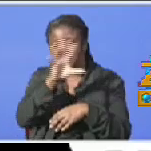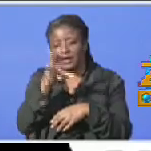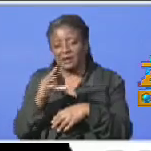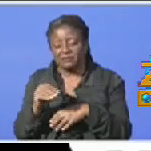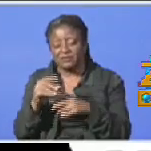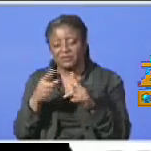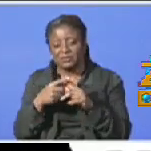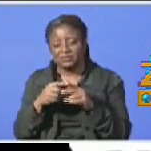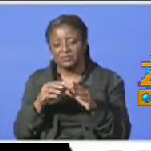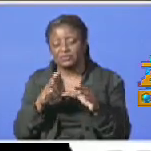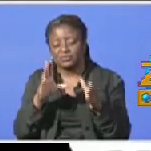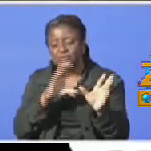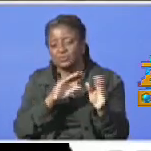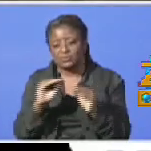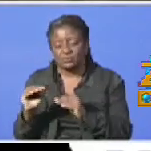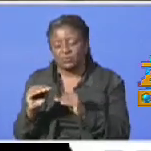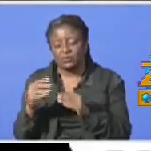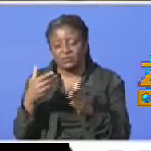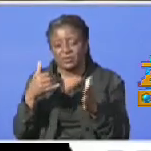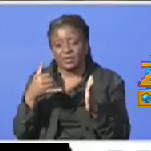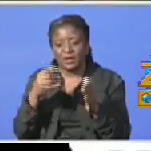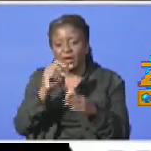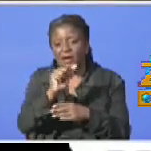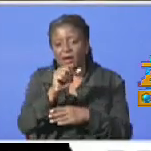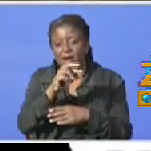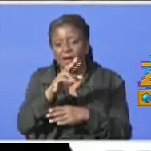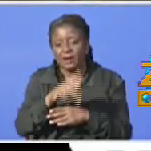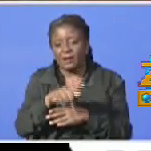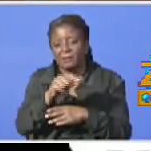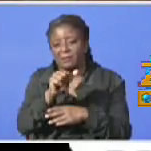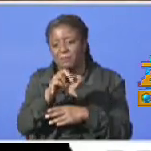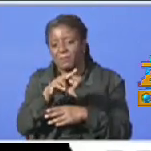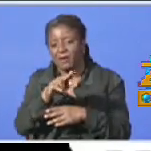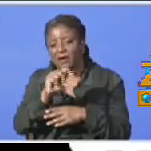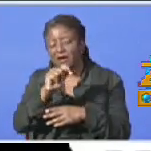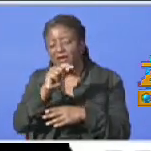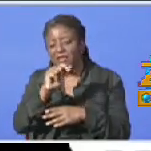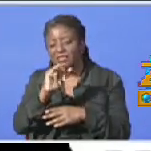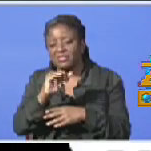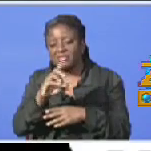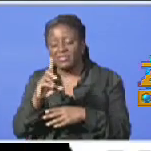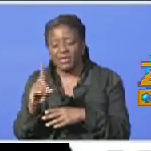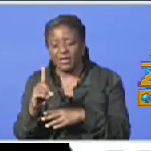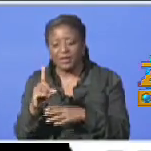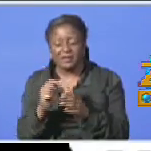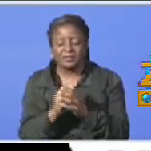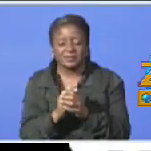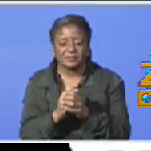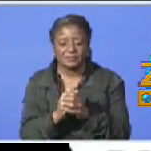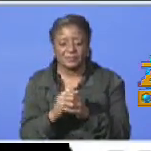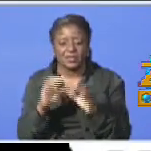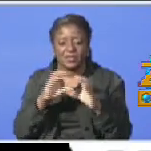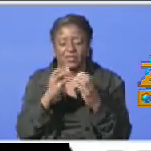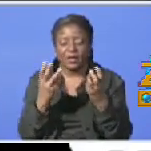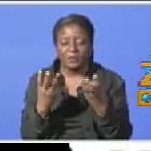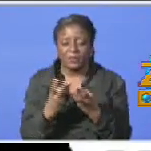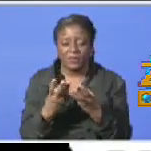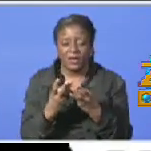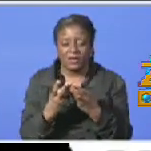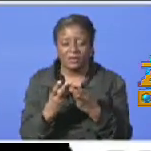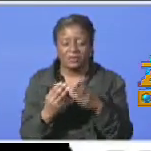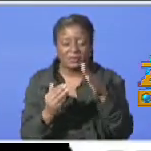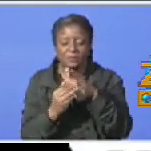negotiations with the country's black majority and end its occupation of Namibia. The Commonwealth Eminent Persons Group was appointed